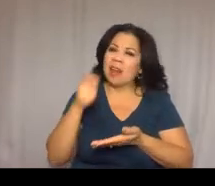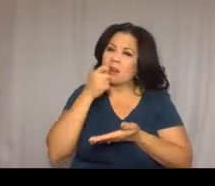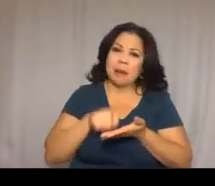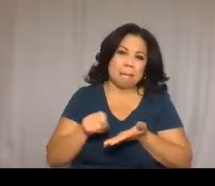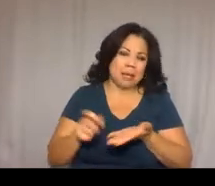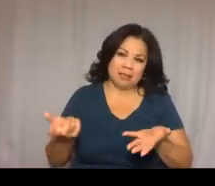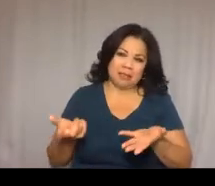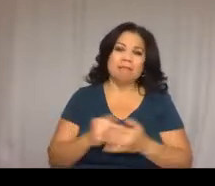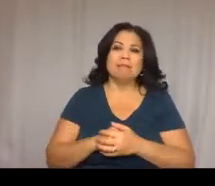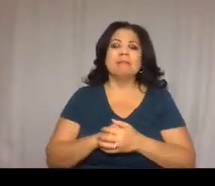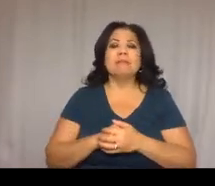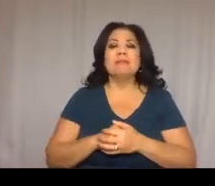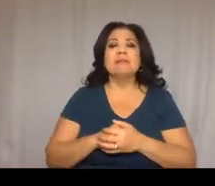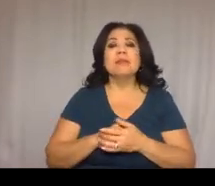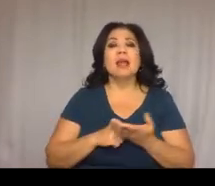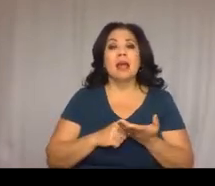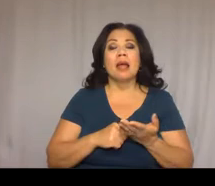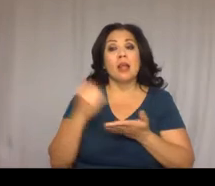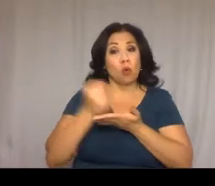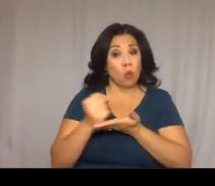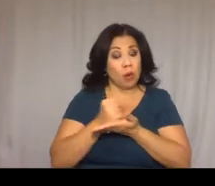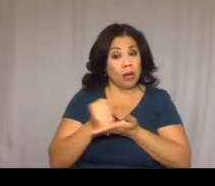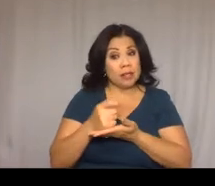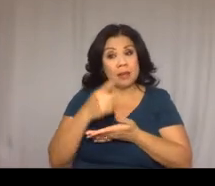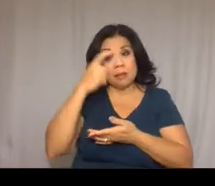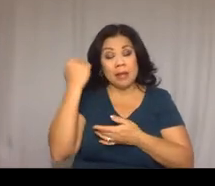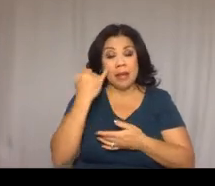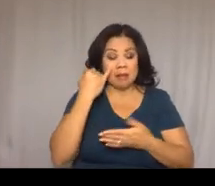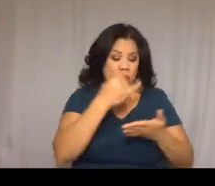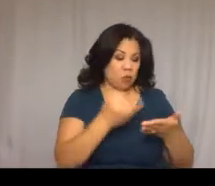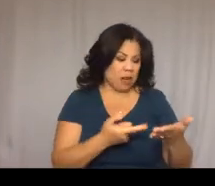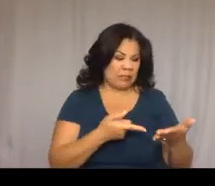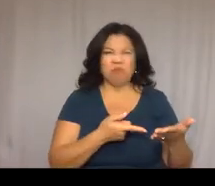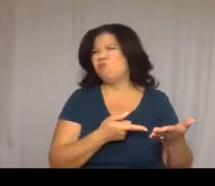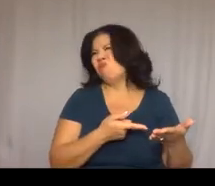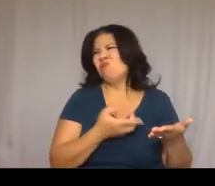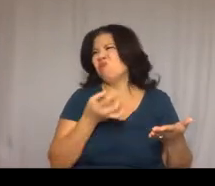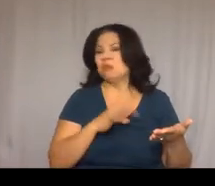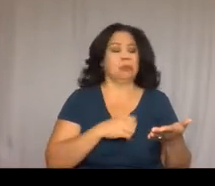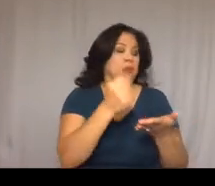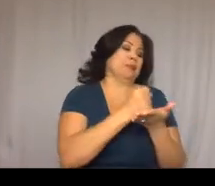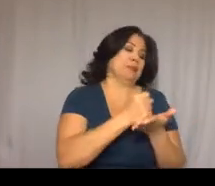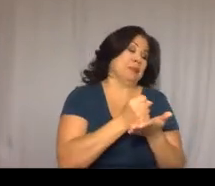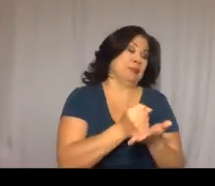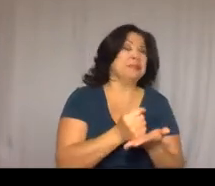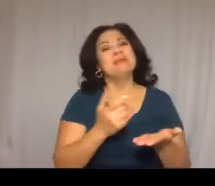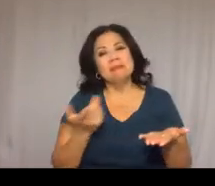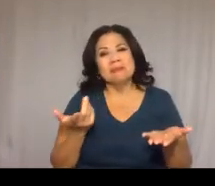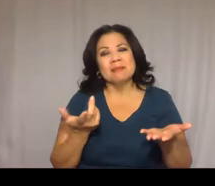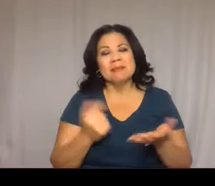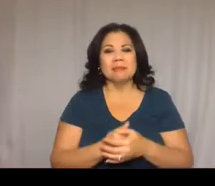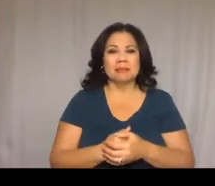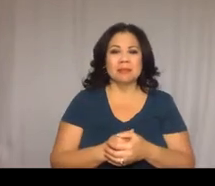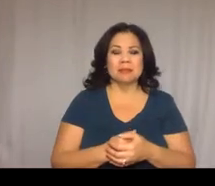do. I would also recommend that you have an eraser, because, you know, sometimes we don't like what we do the first time and it's easier to